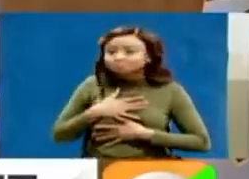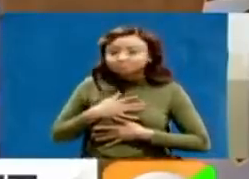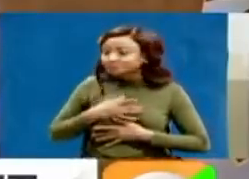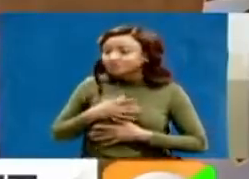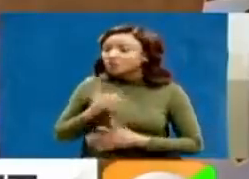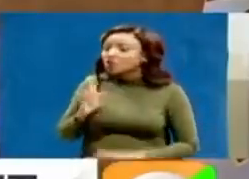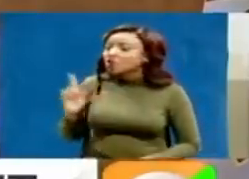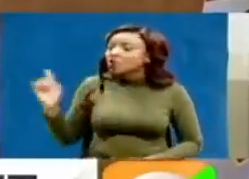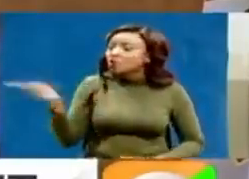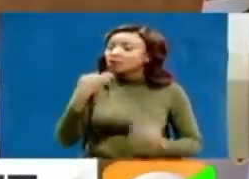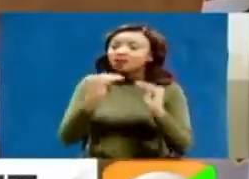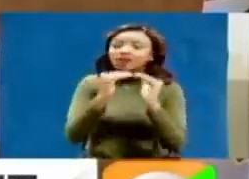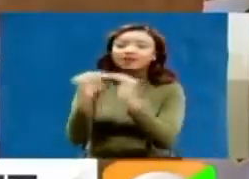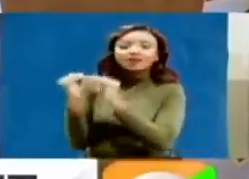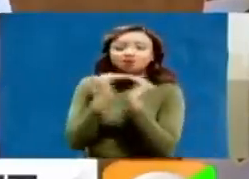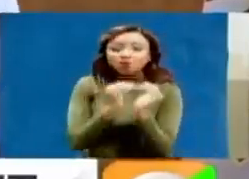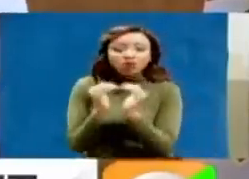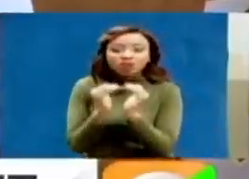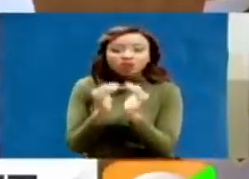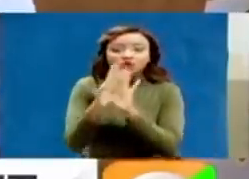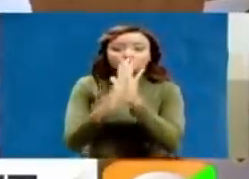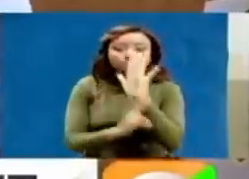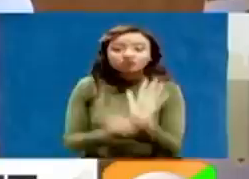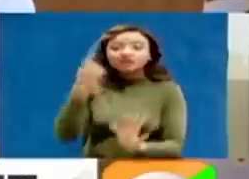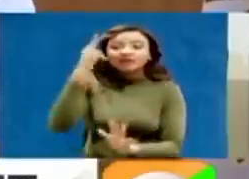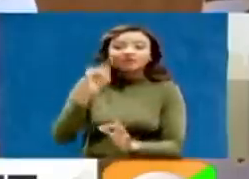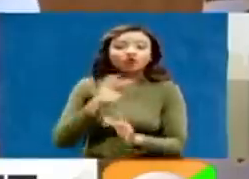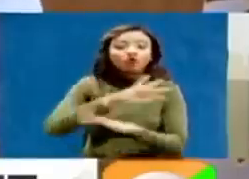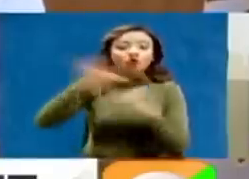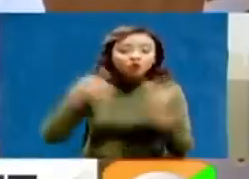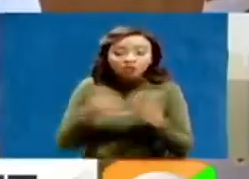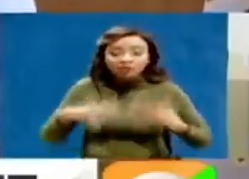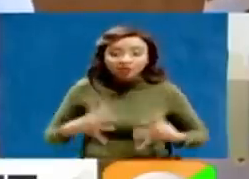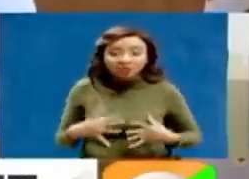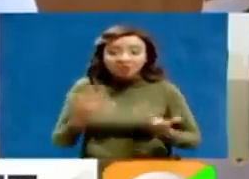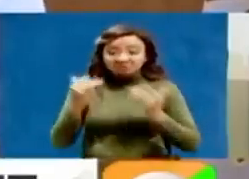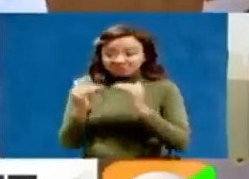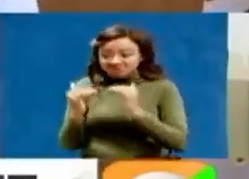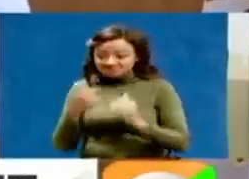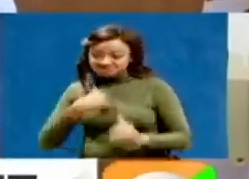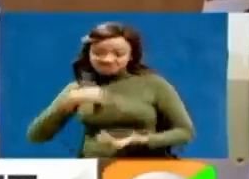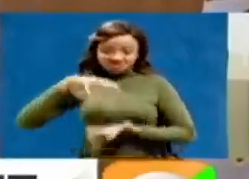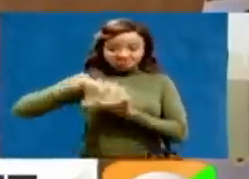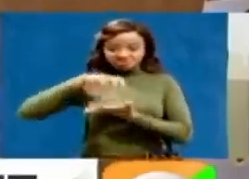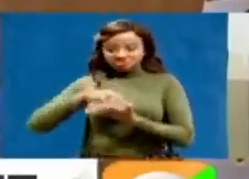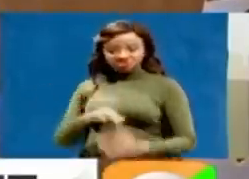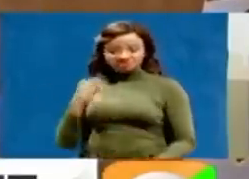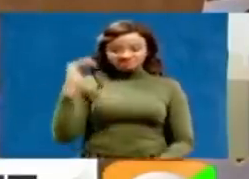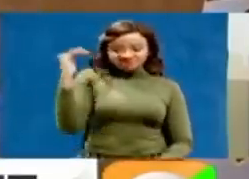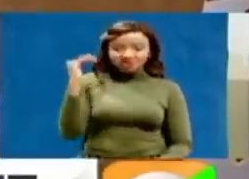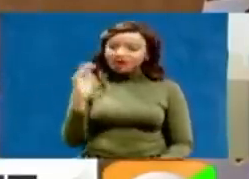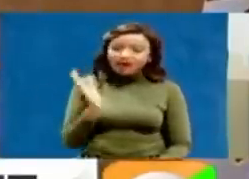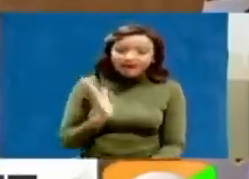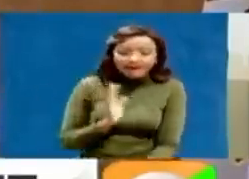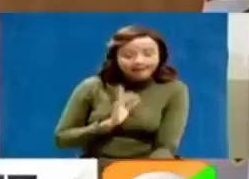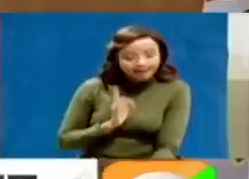The rules are for all of us, and rank or status does not